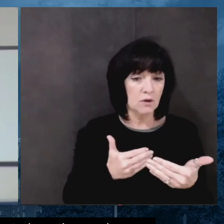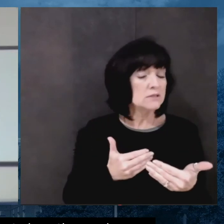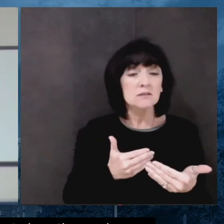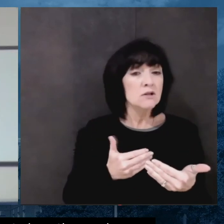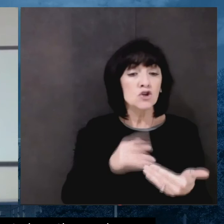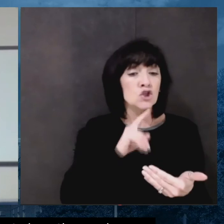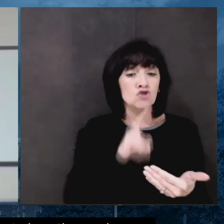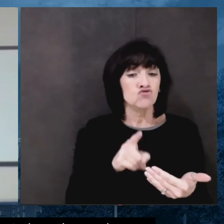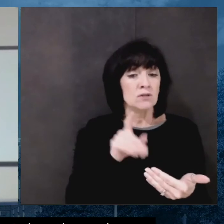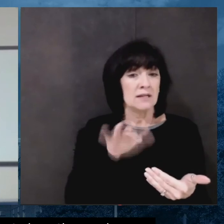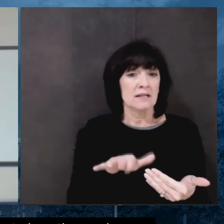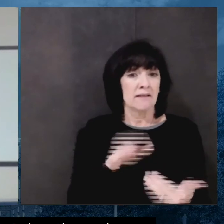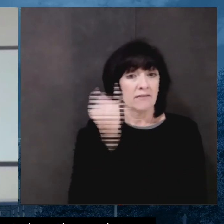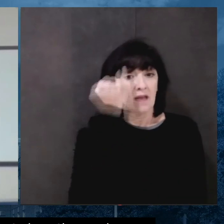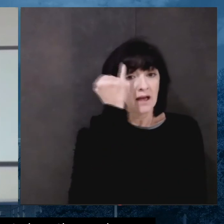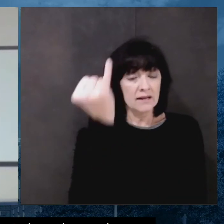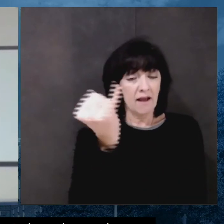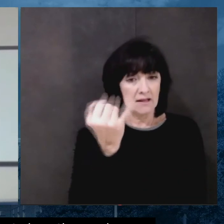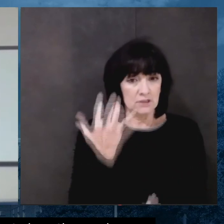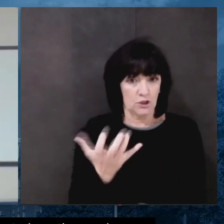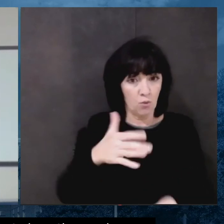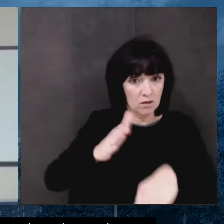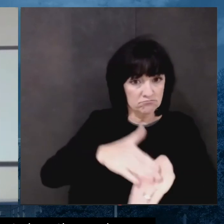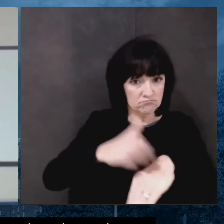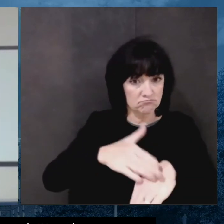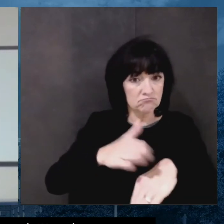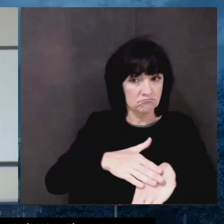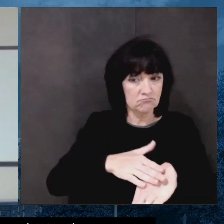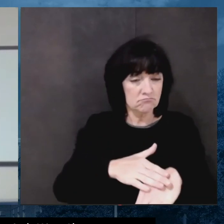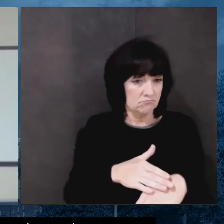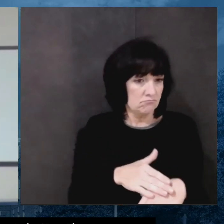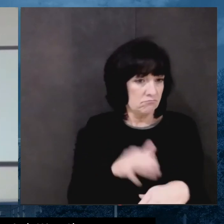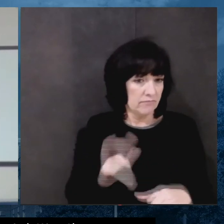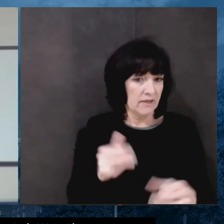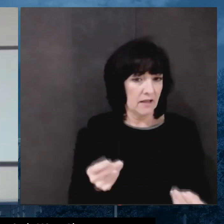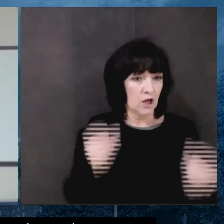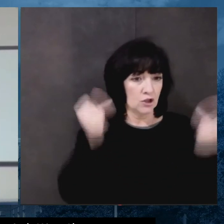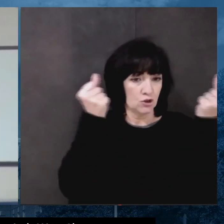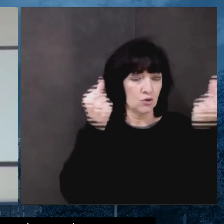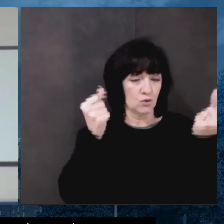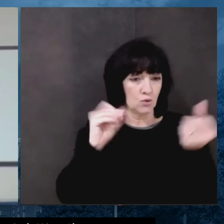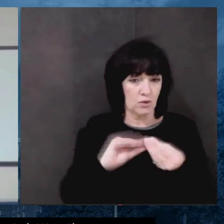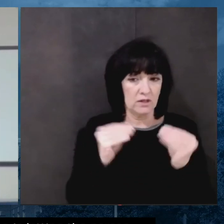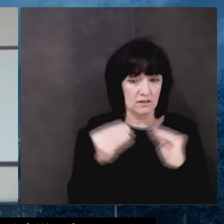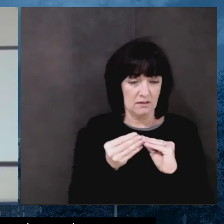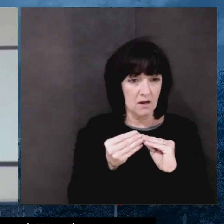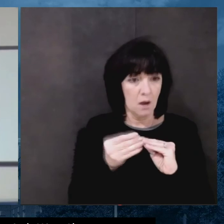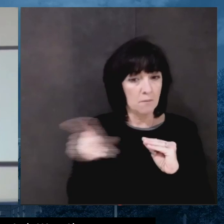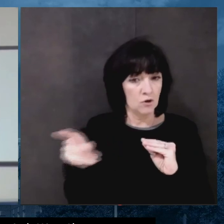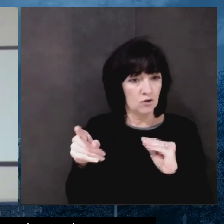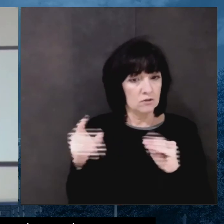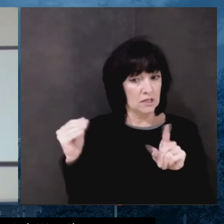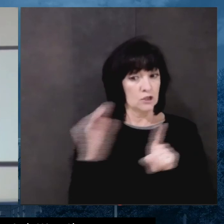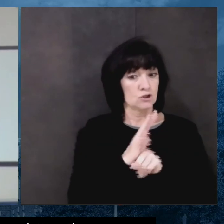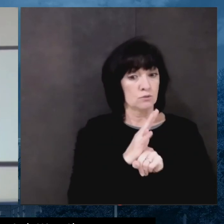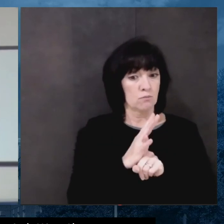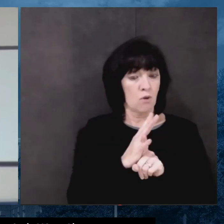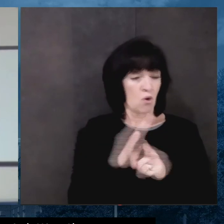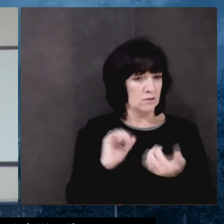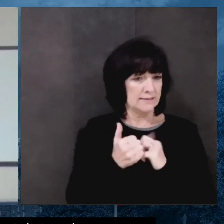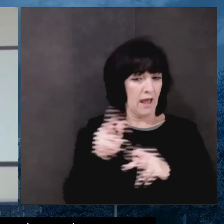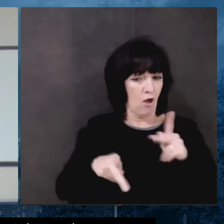exposed. So whatever method there is, as quickly as possible to notify those close contacts they've been exposed, that's the key for effective contact